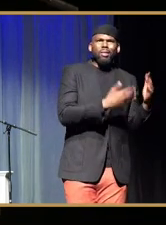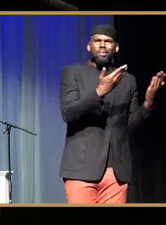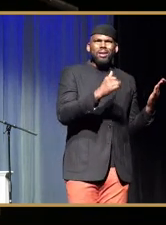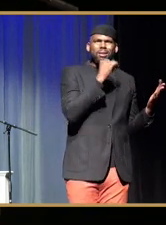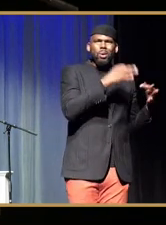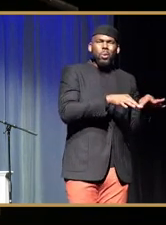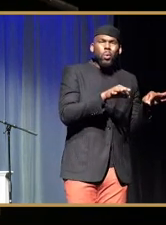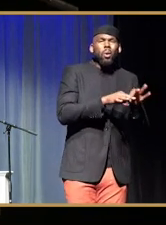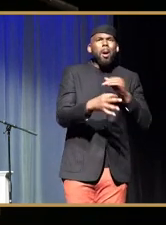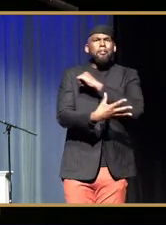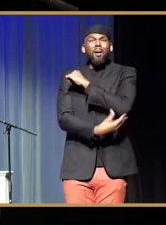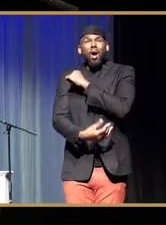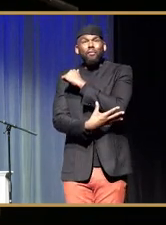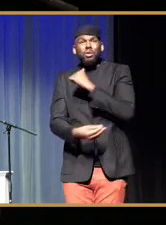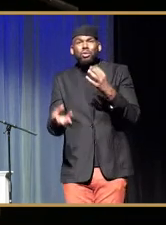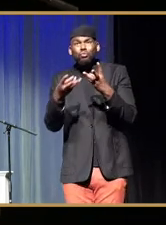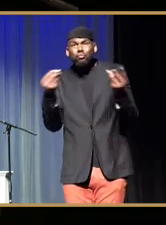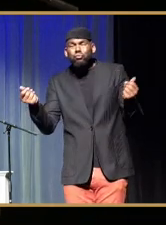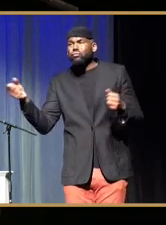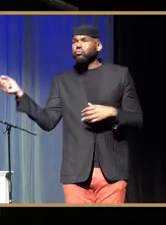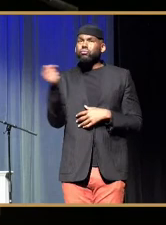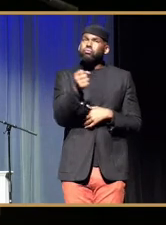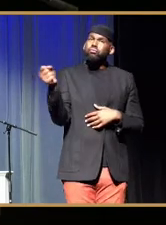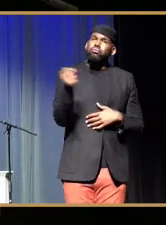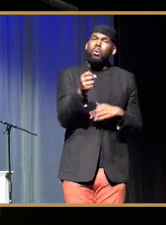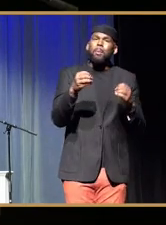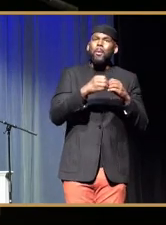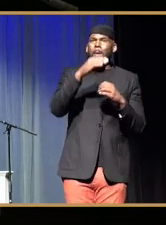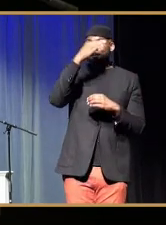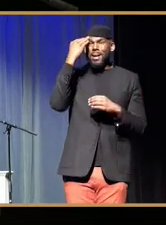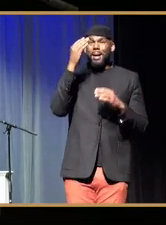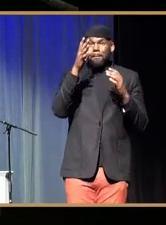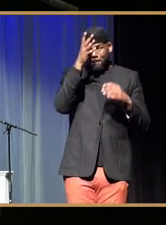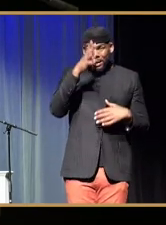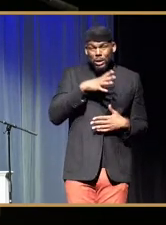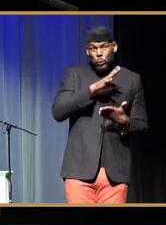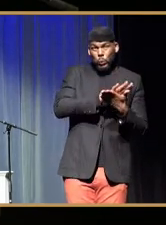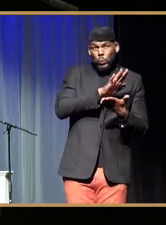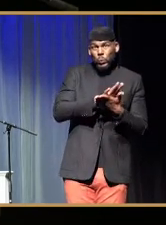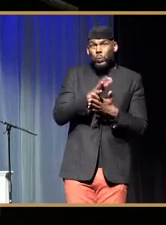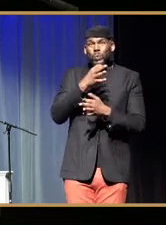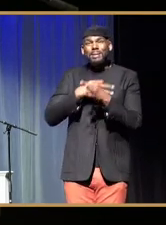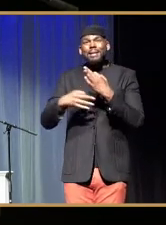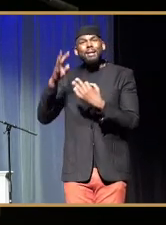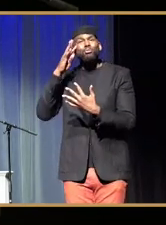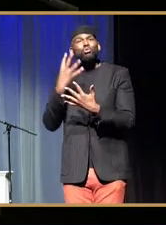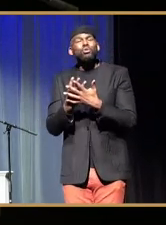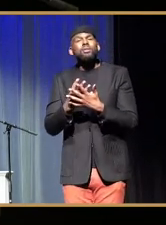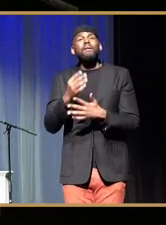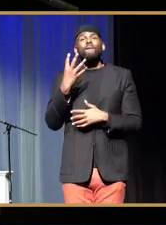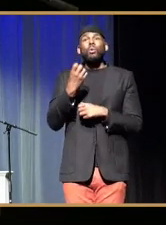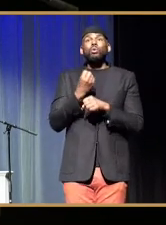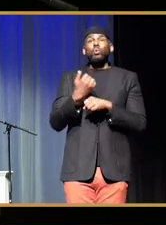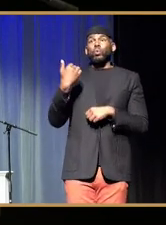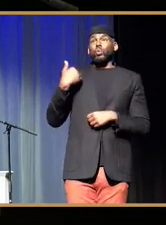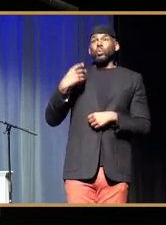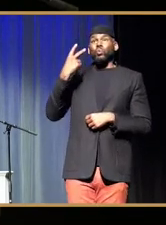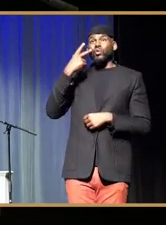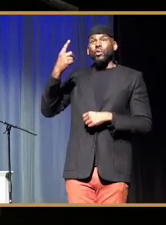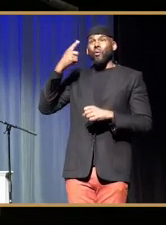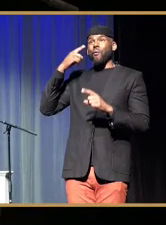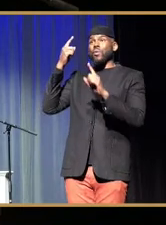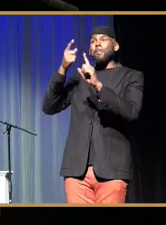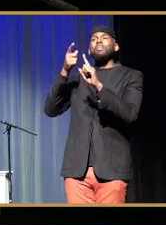and getting more black men into school and out of prison? 40 years ago, the American church saw its mission